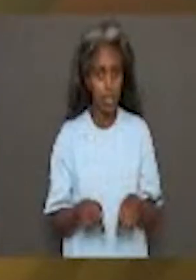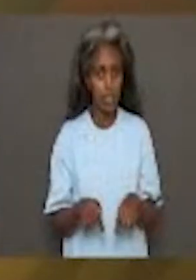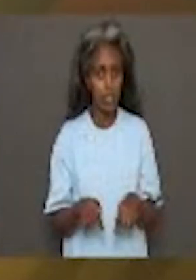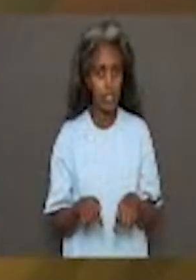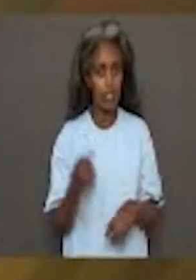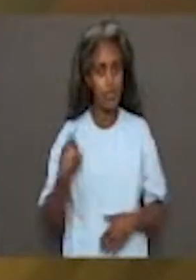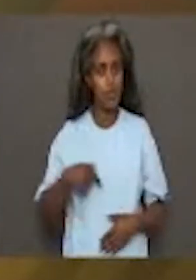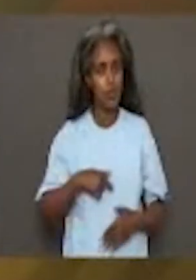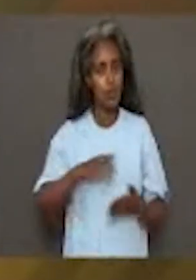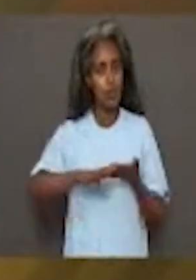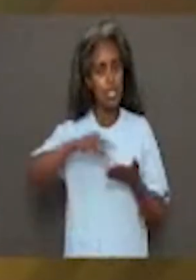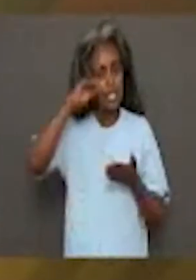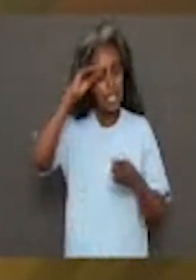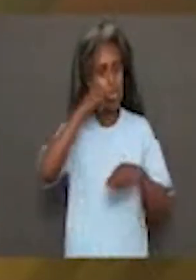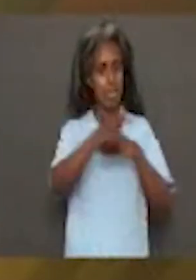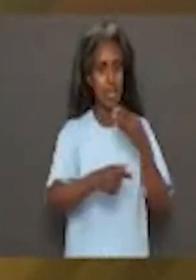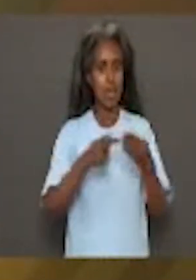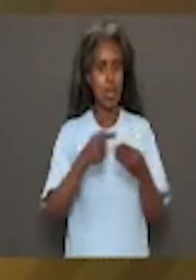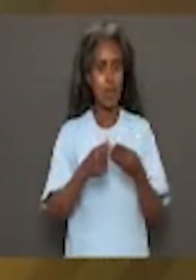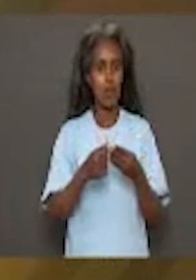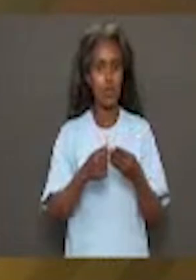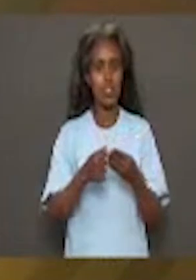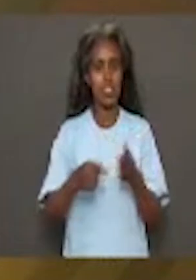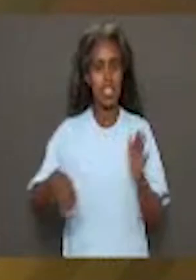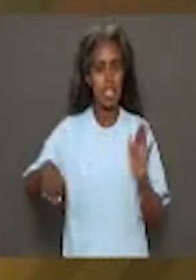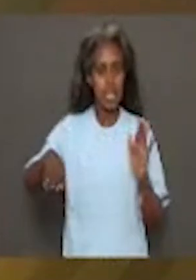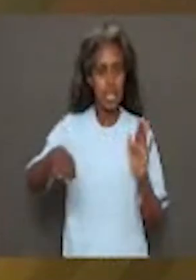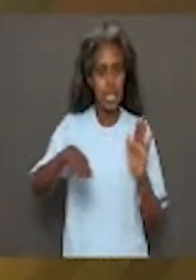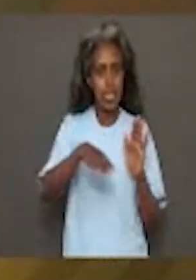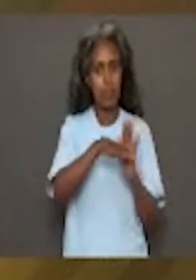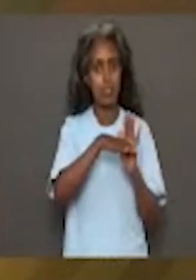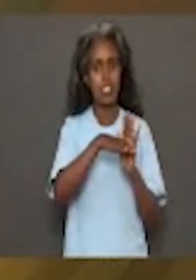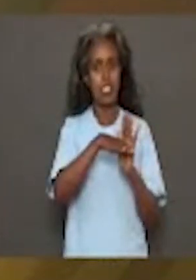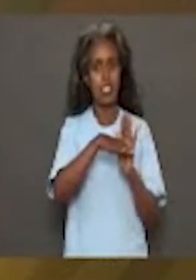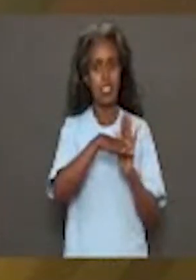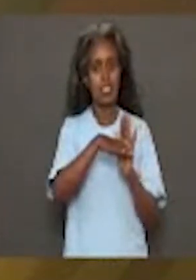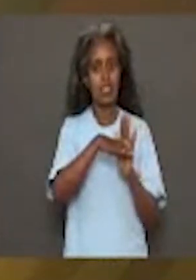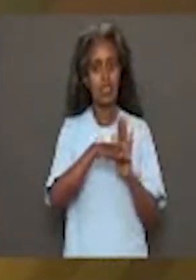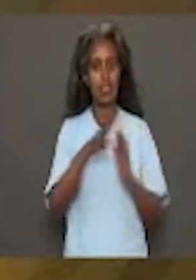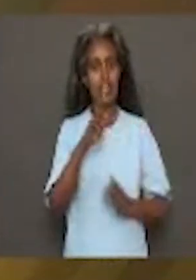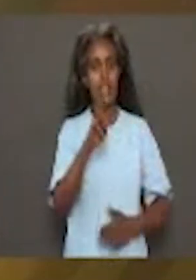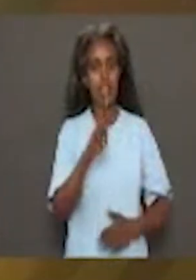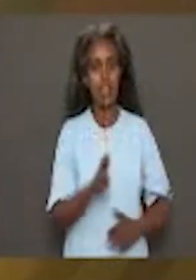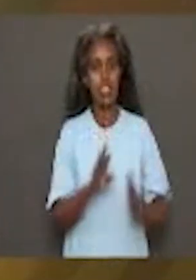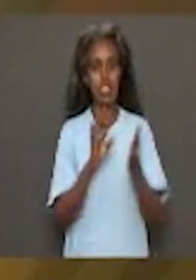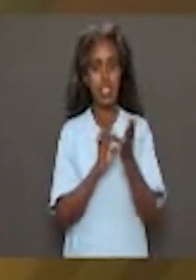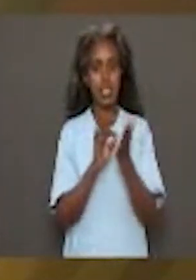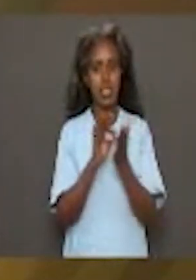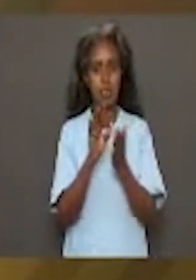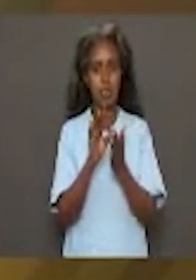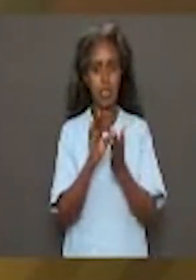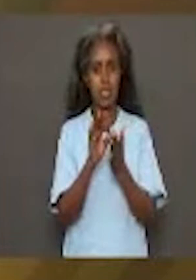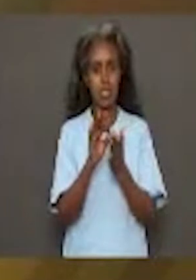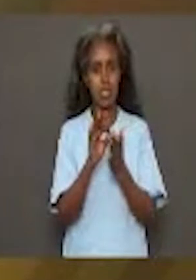Today, we will learn about the representation of rational